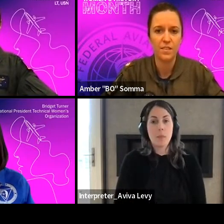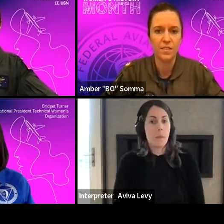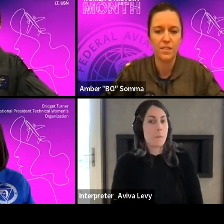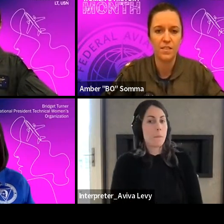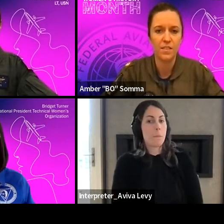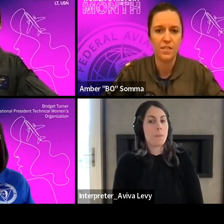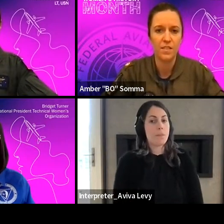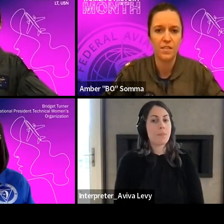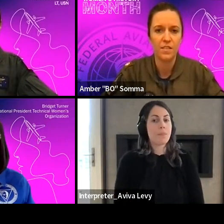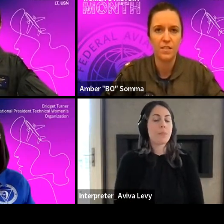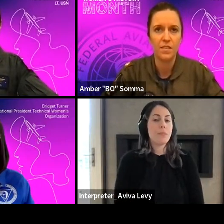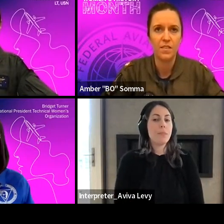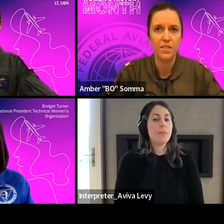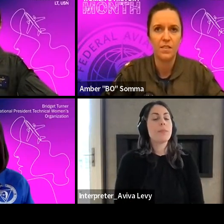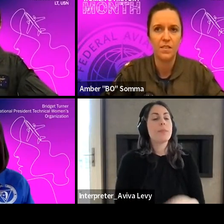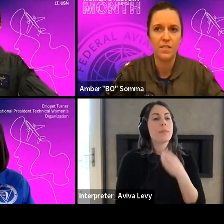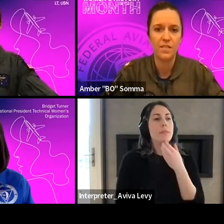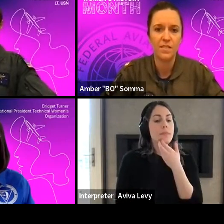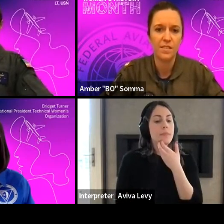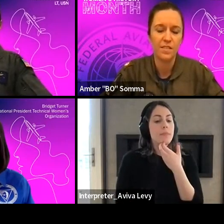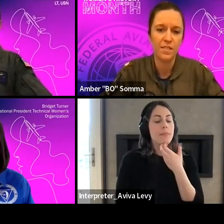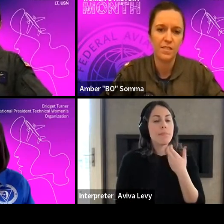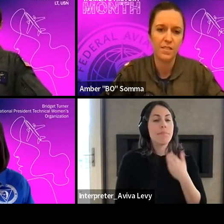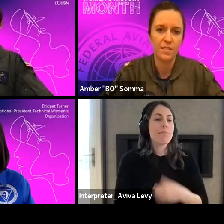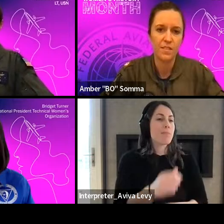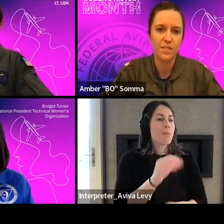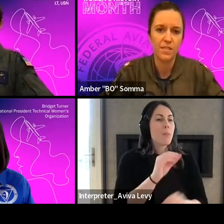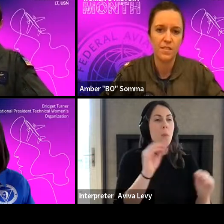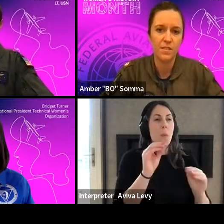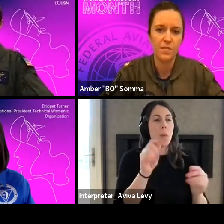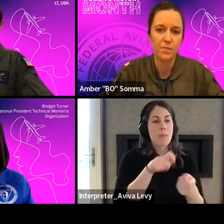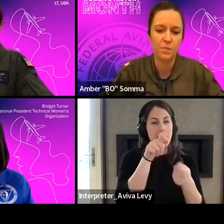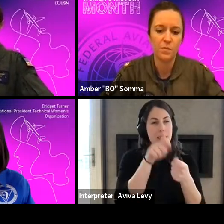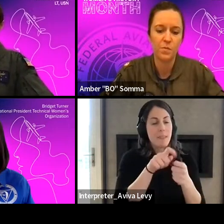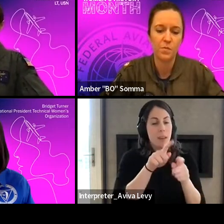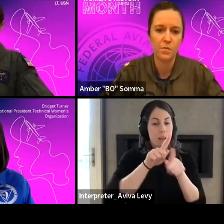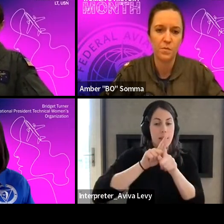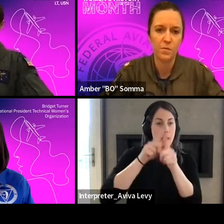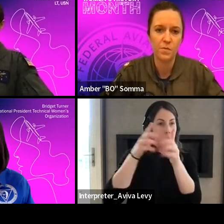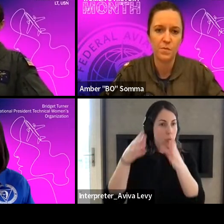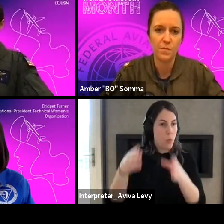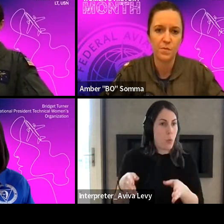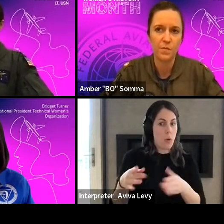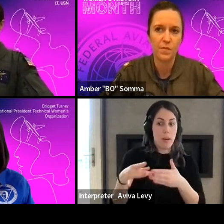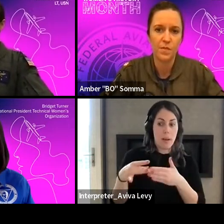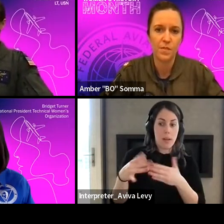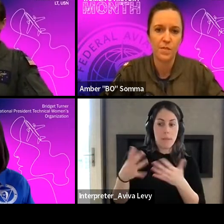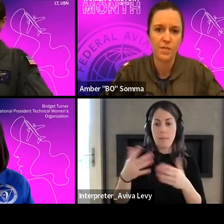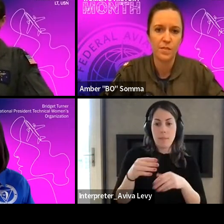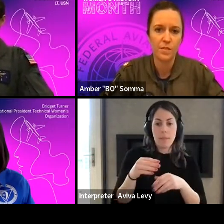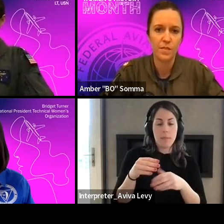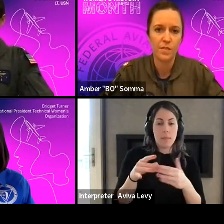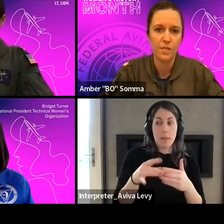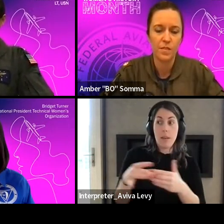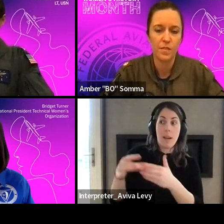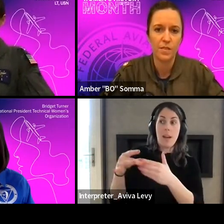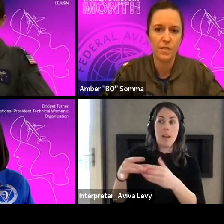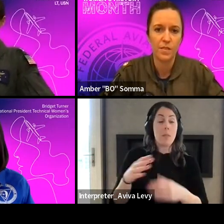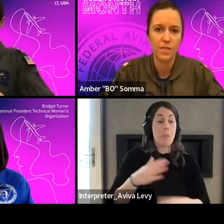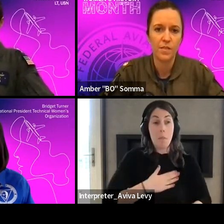I wouldn't say that I had a specific mentor or guide. The biggest motivation for me joining was my